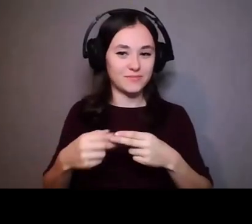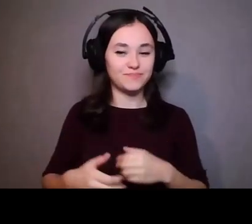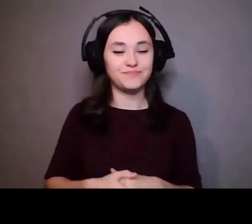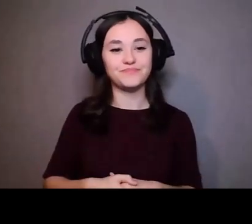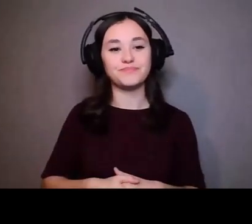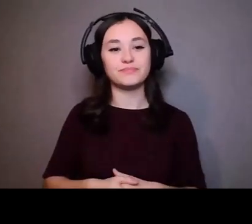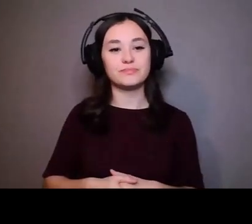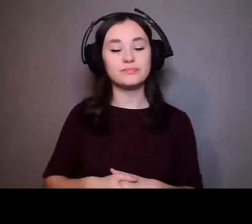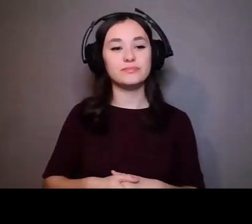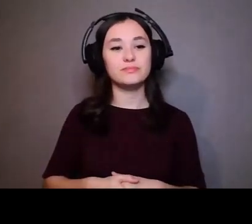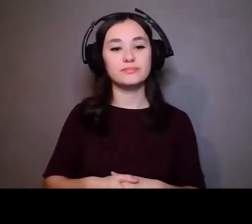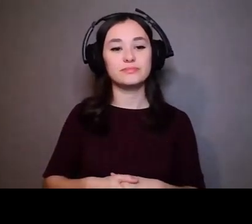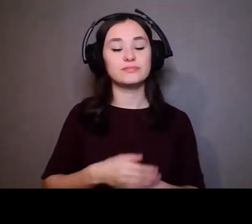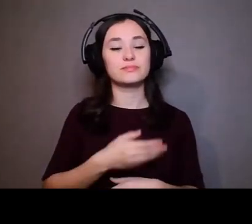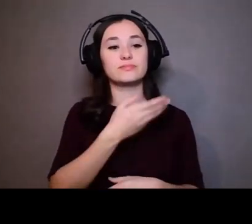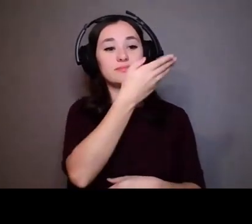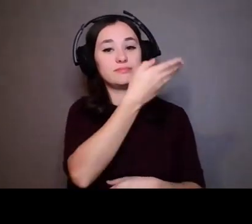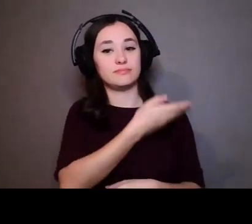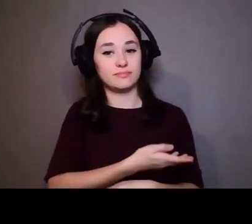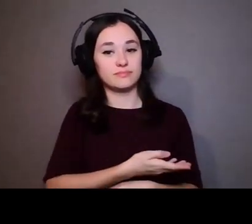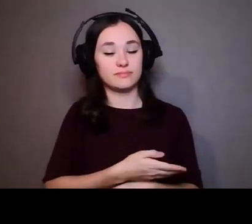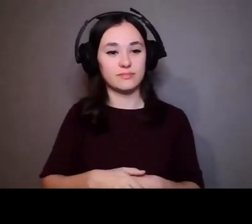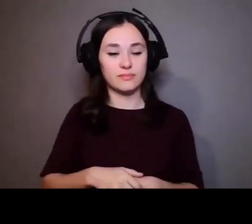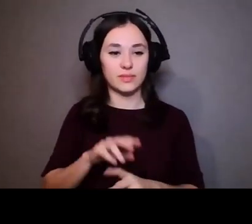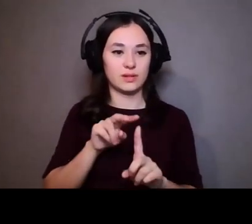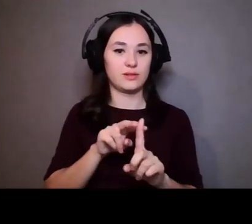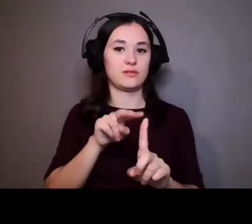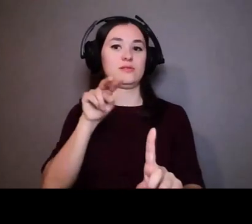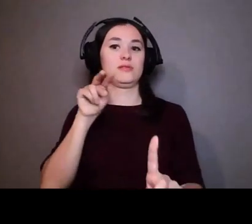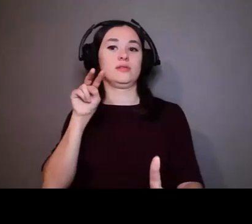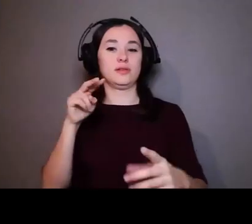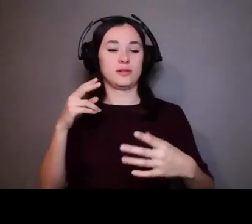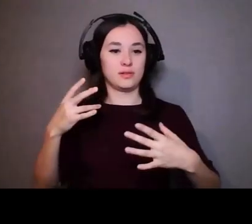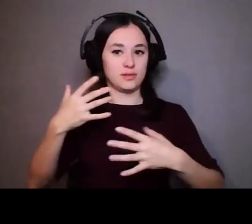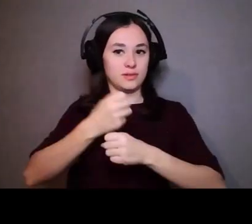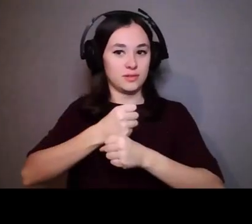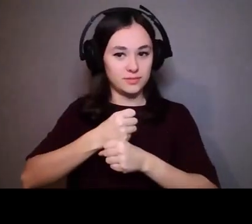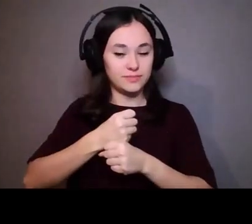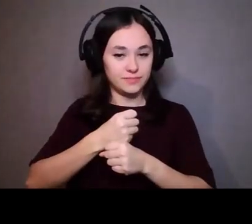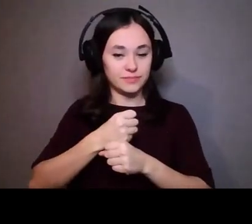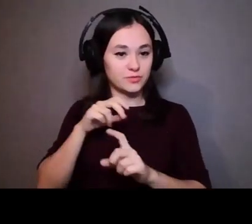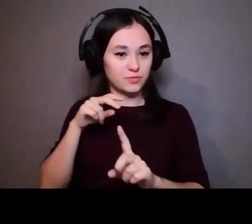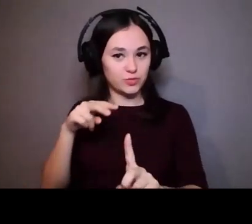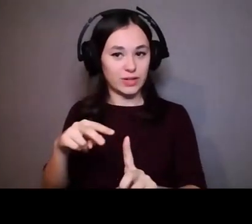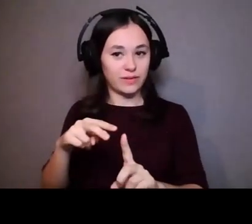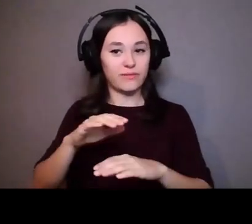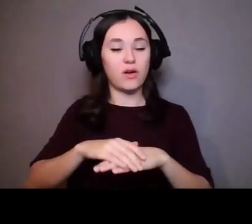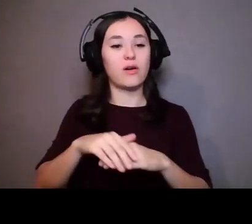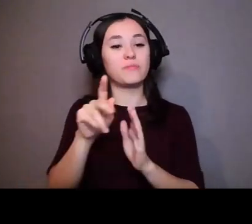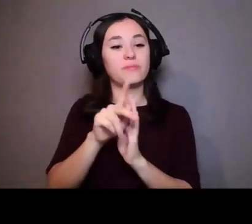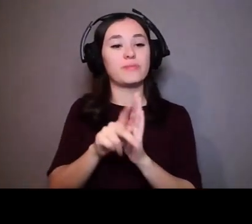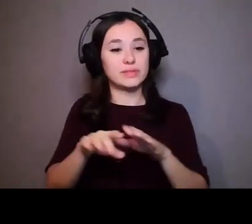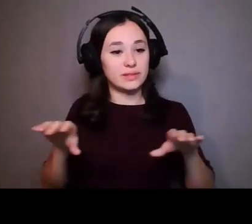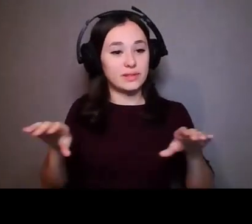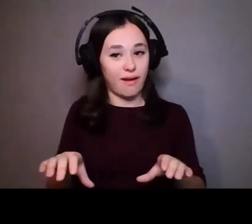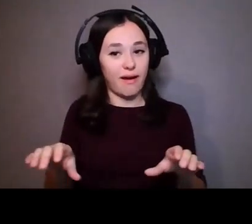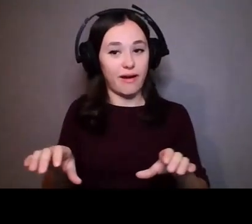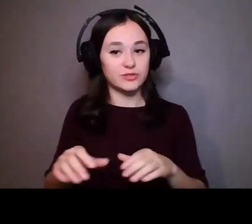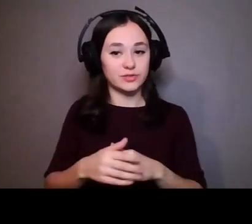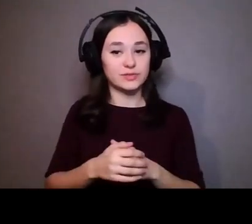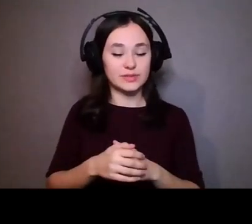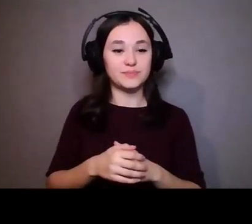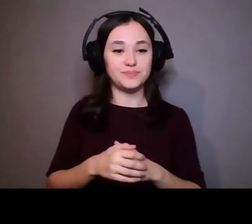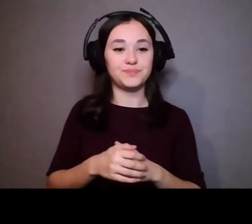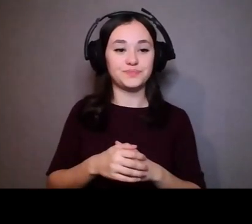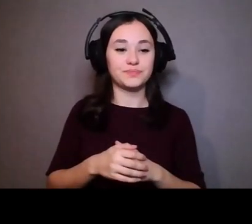Here is a very high level overview of the preliminary policy actions that emerged from this first stage